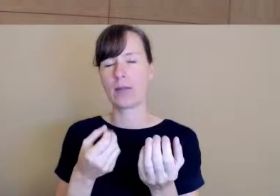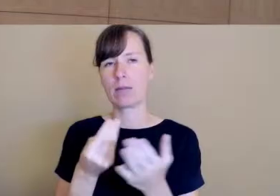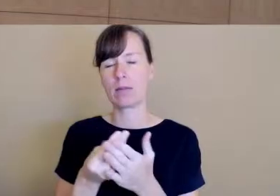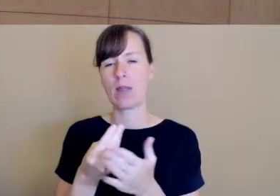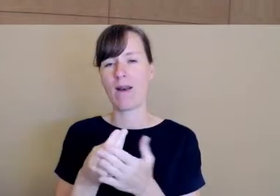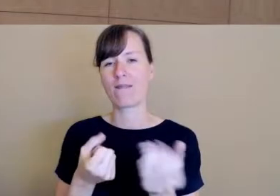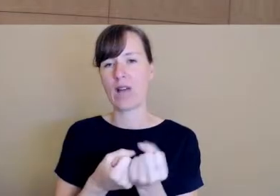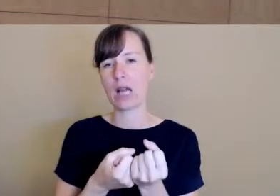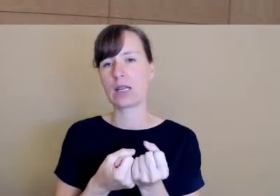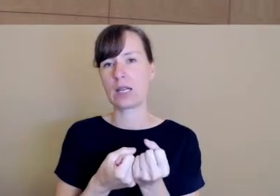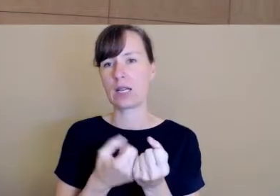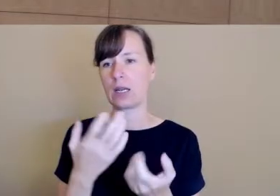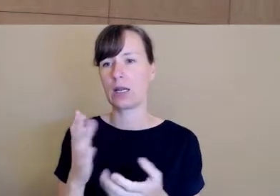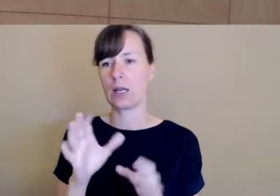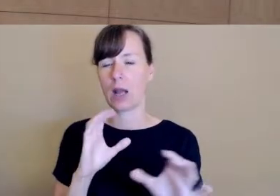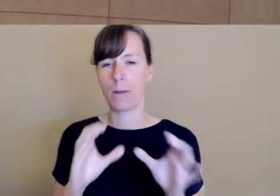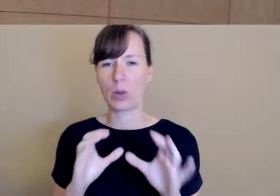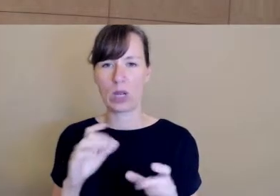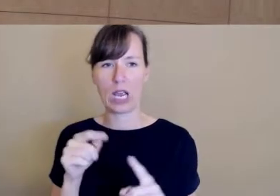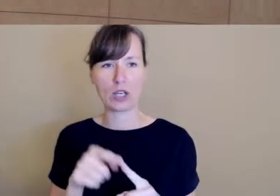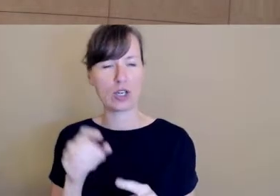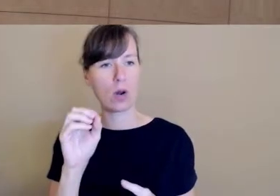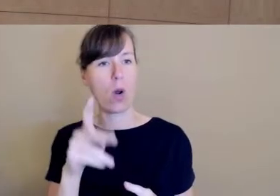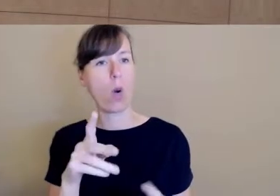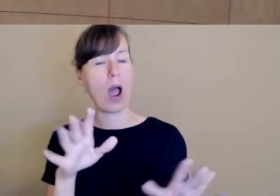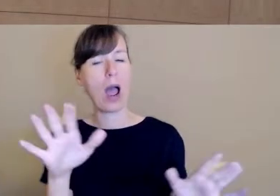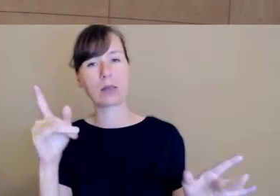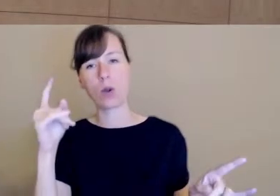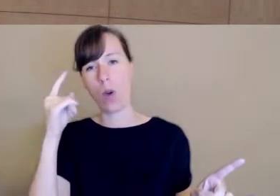Okay, so I think we are